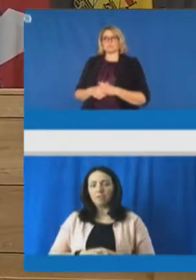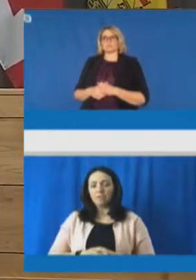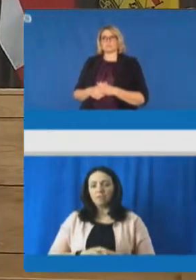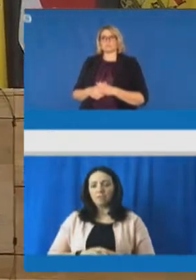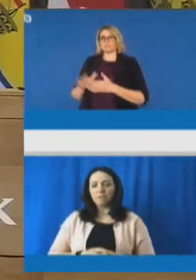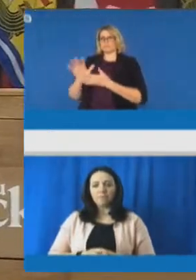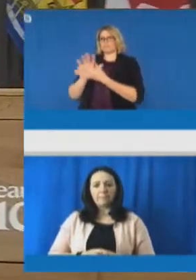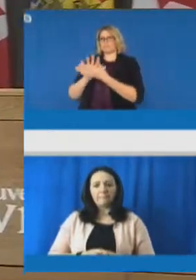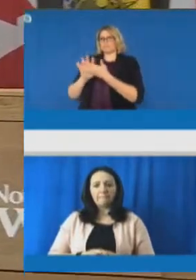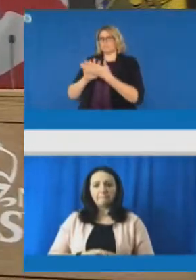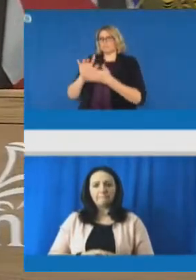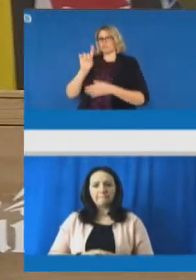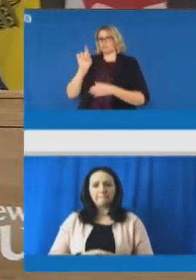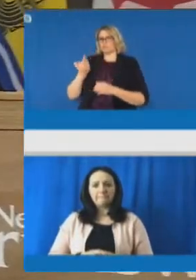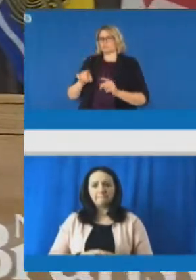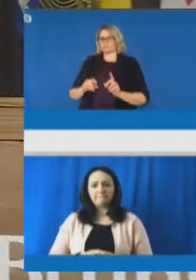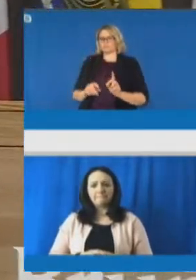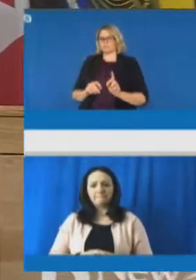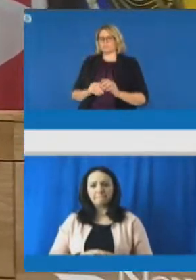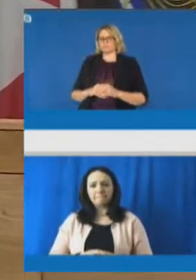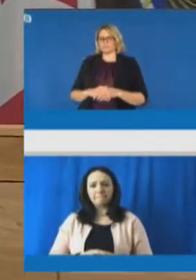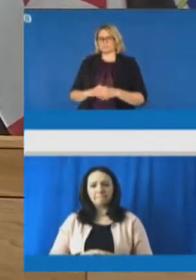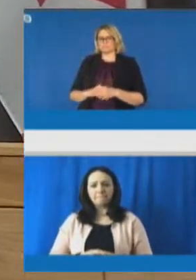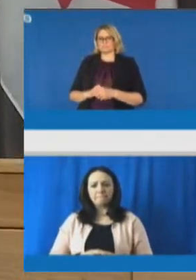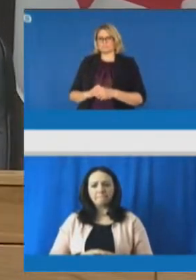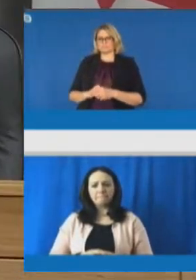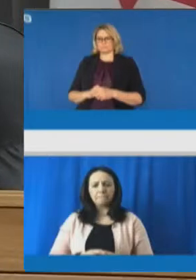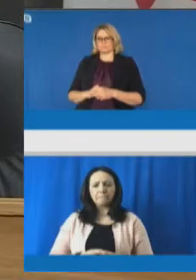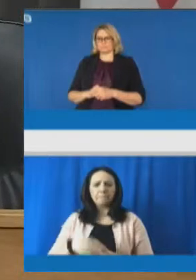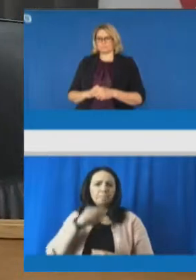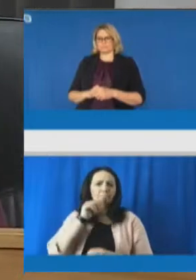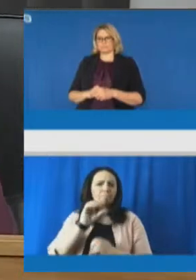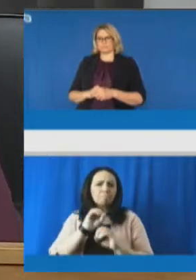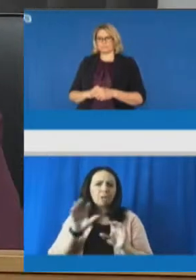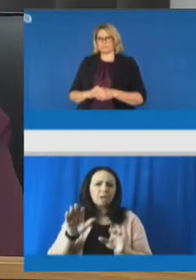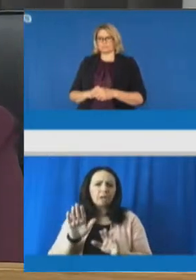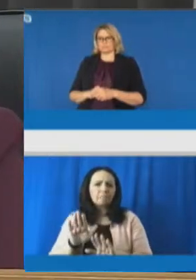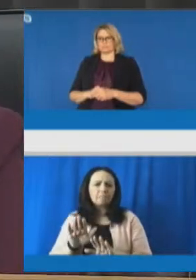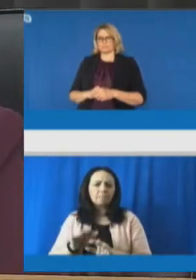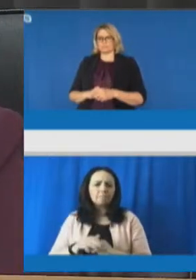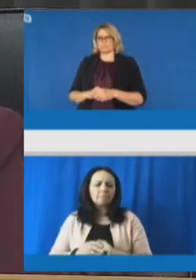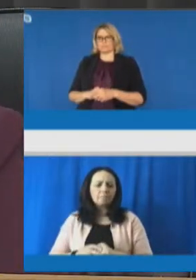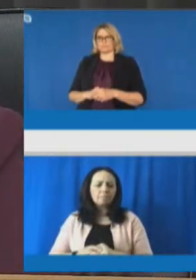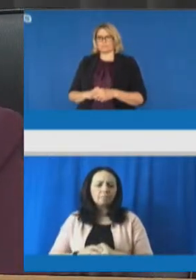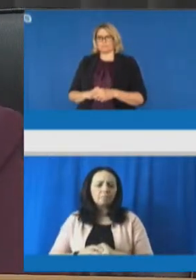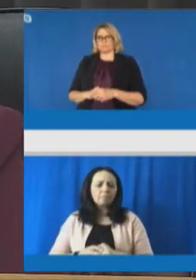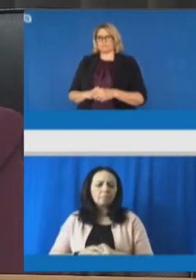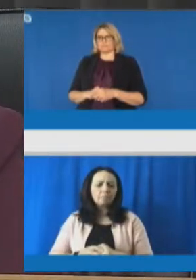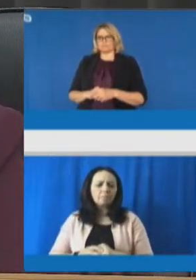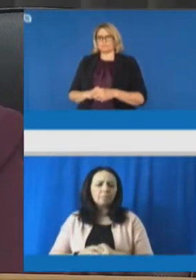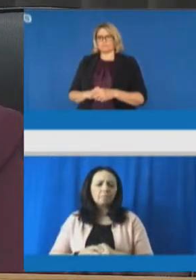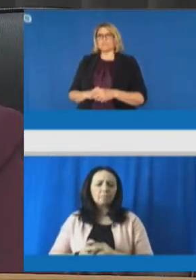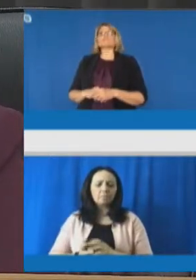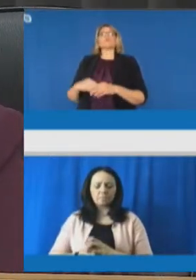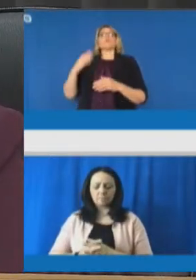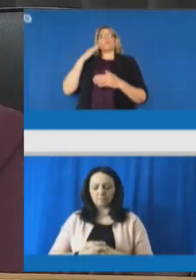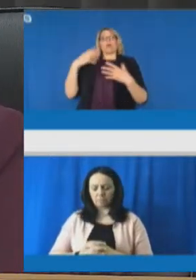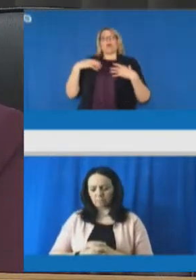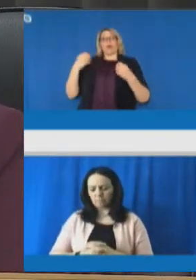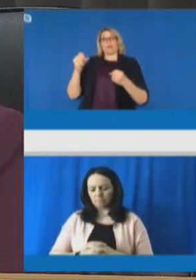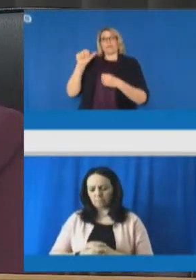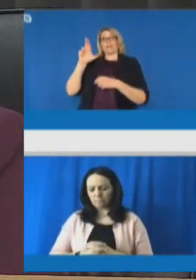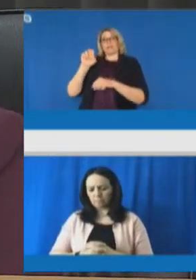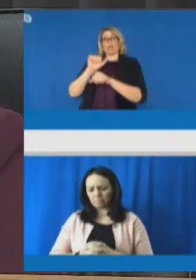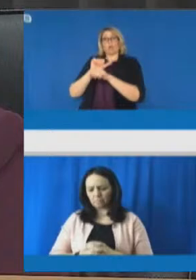So I'll take that one, and if Minister Shephard wants to add. My understanding is that all the pharmacists who will